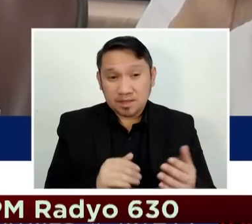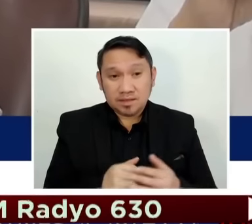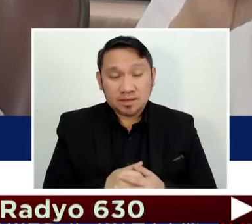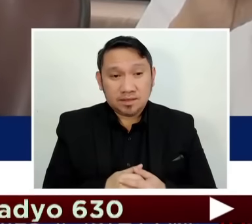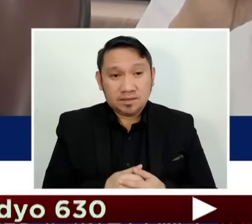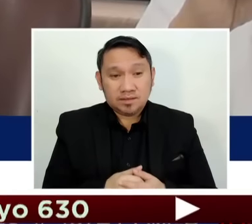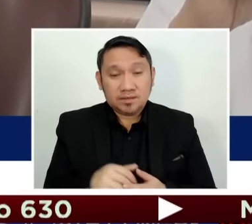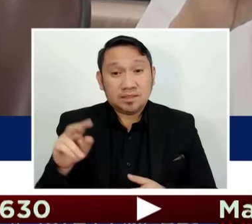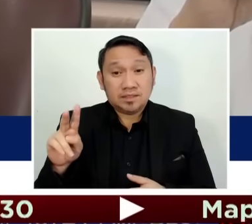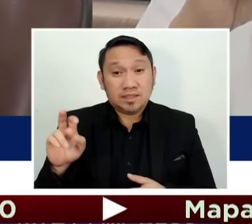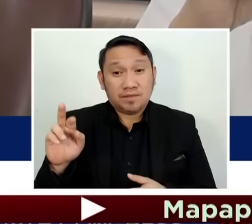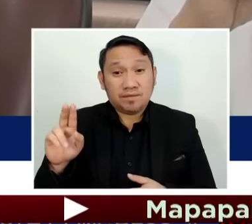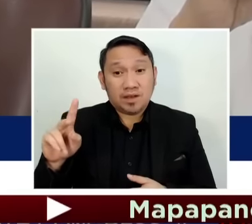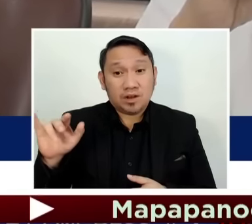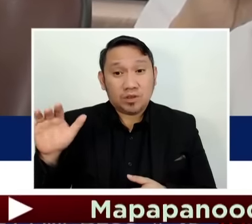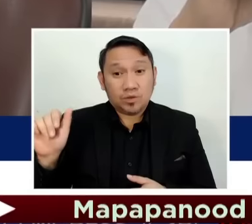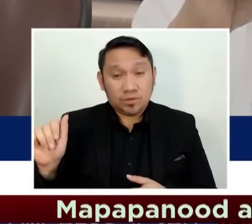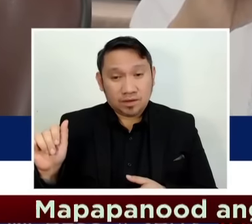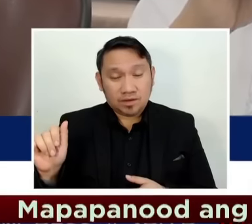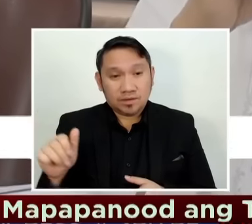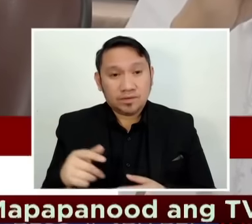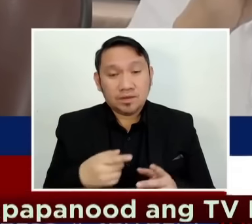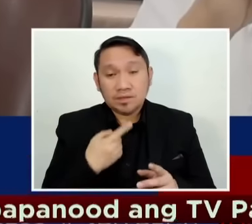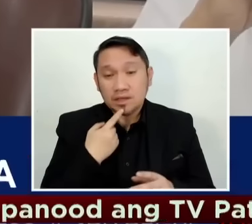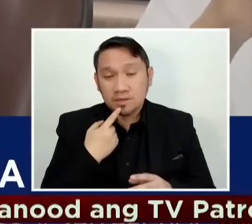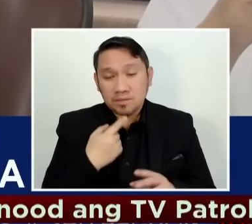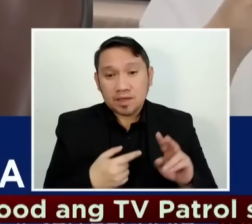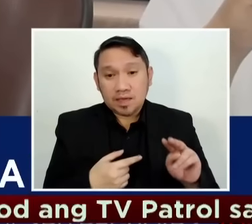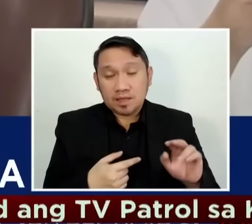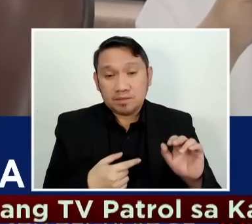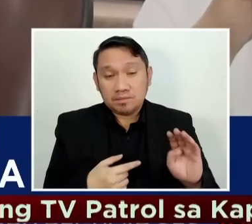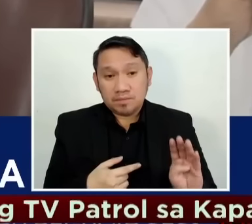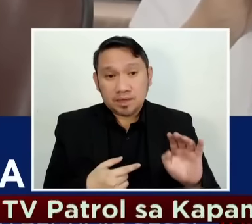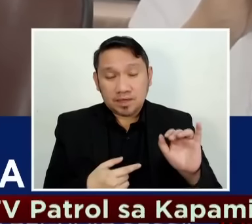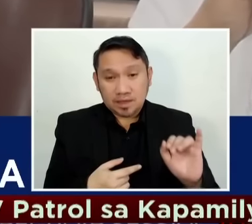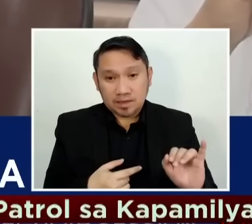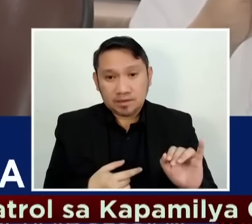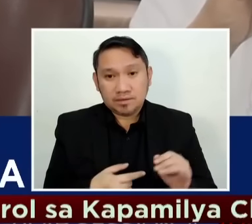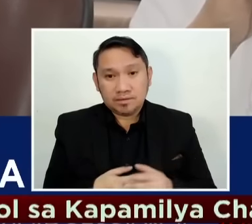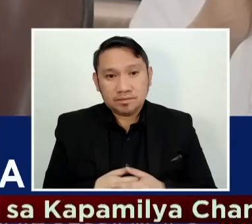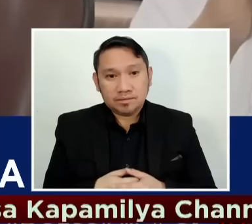Barrioga, according to NBI officer in charge Eric Distor,